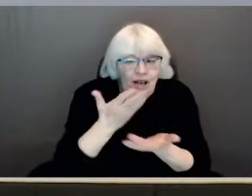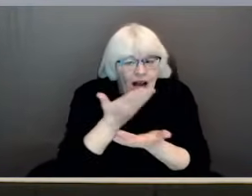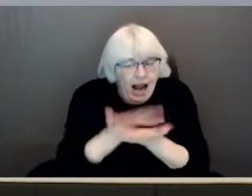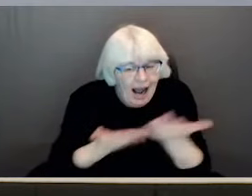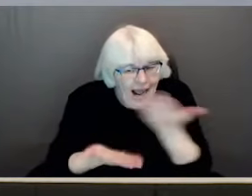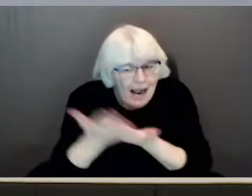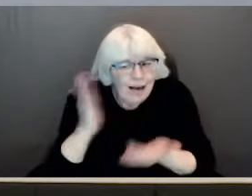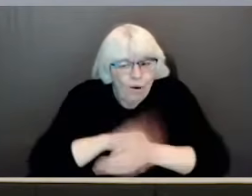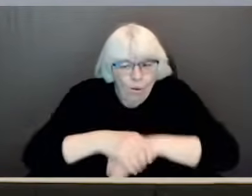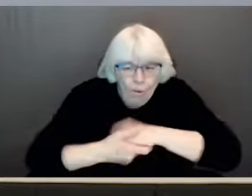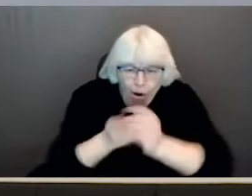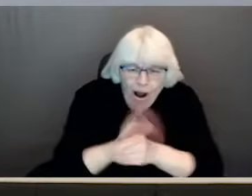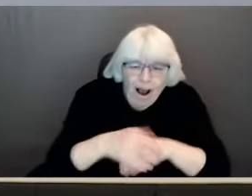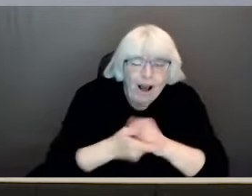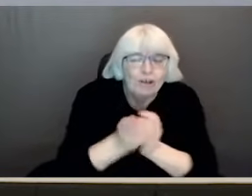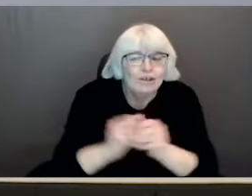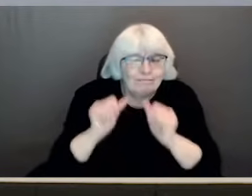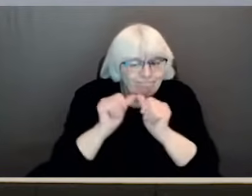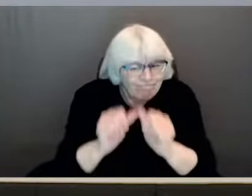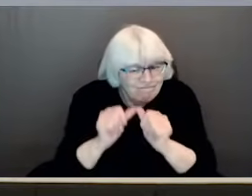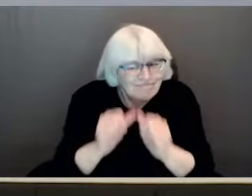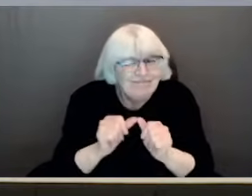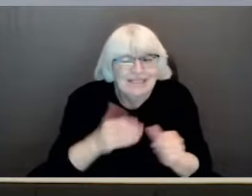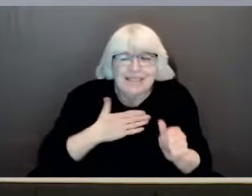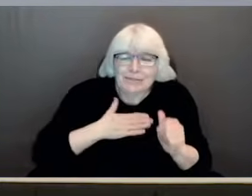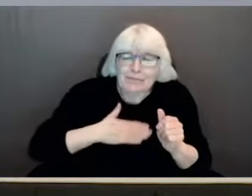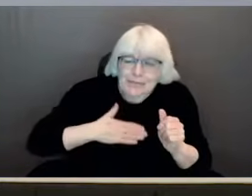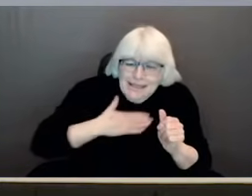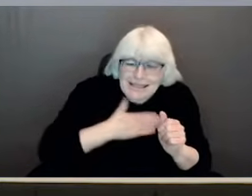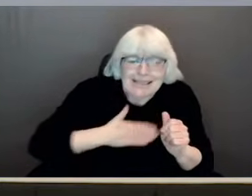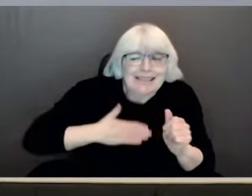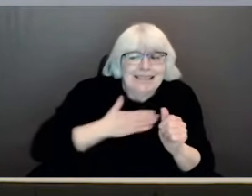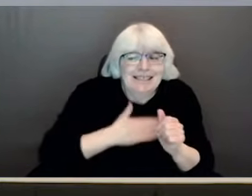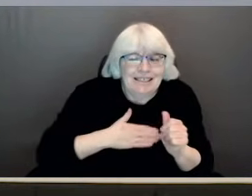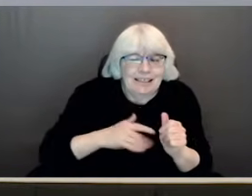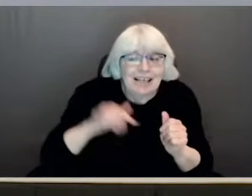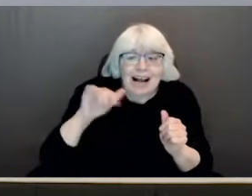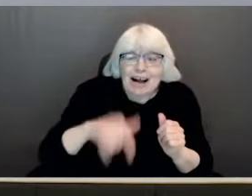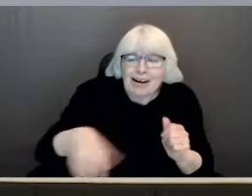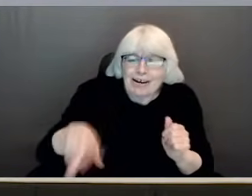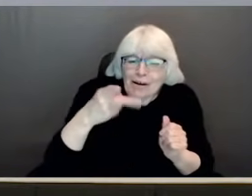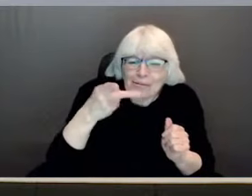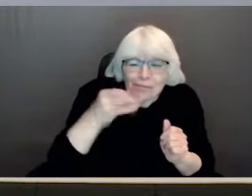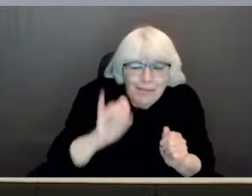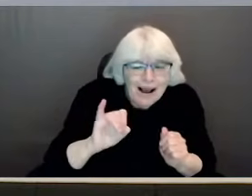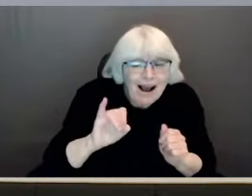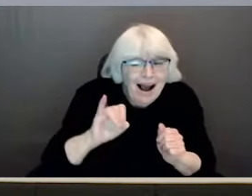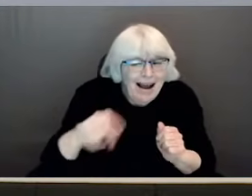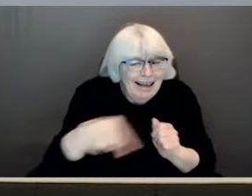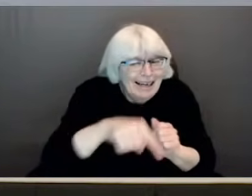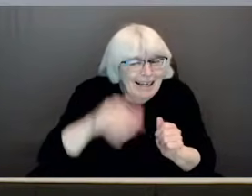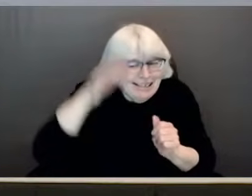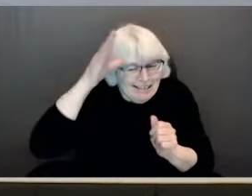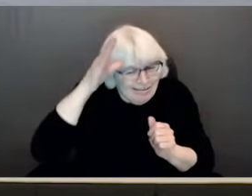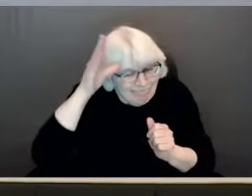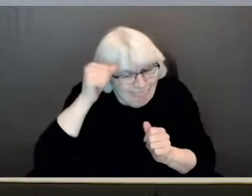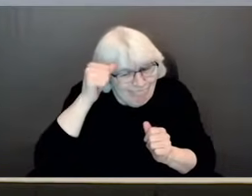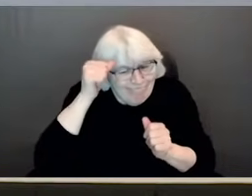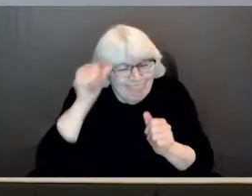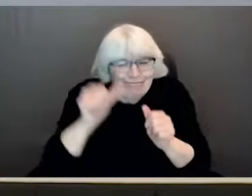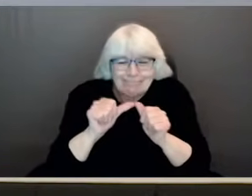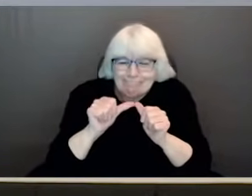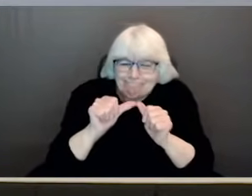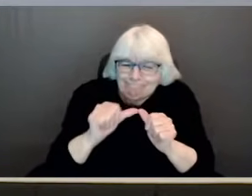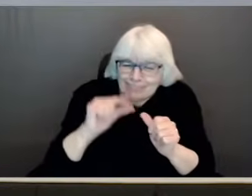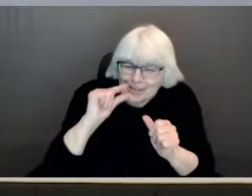And today, I think I'd say PEI is heading in the right direction, and we are moving towards the light at the